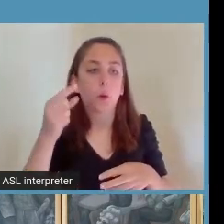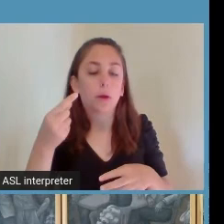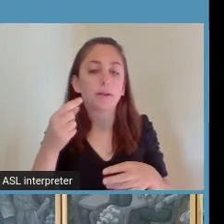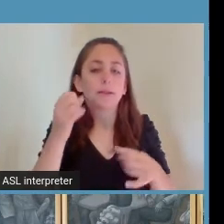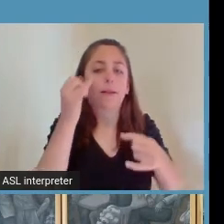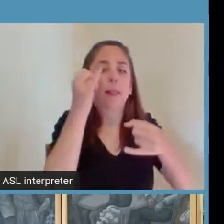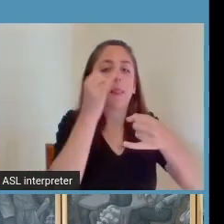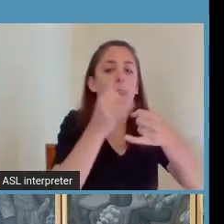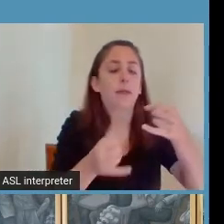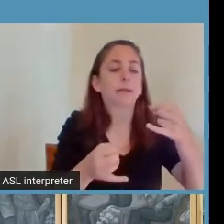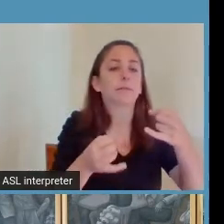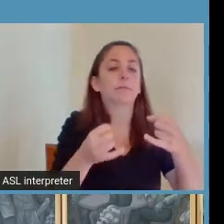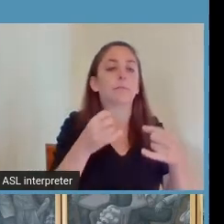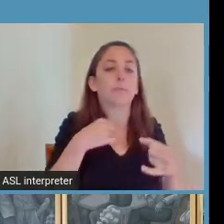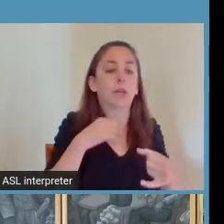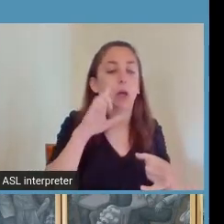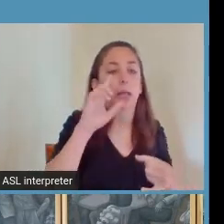LinkedIn.